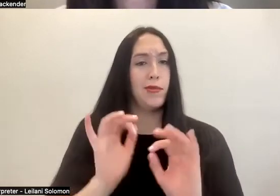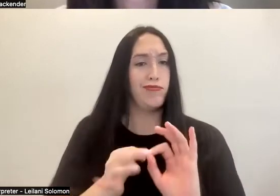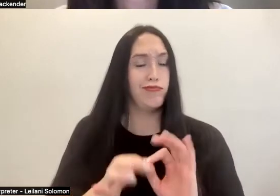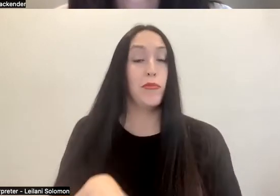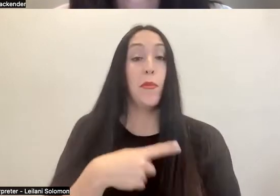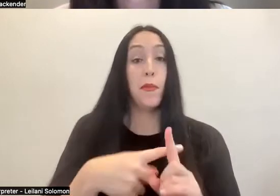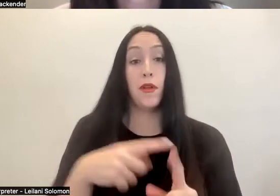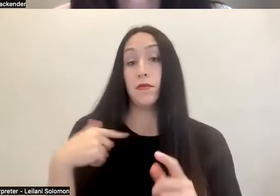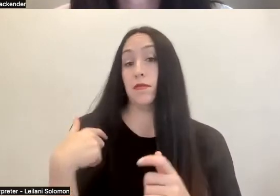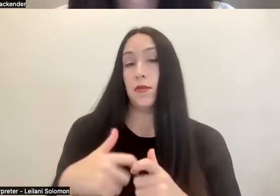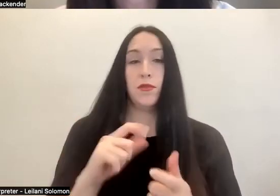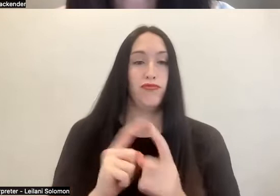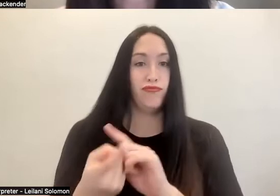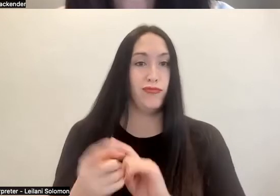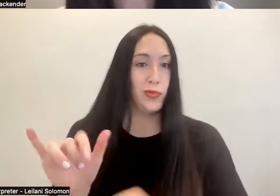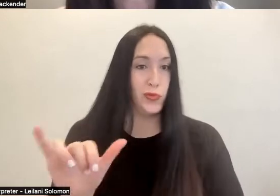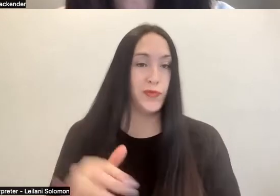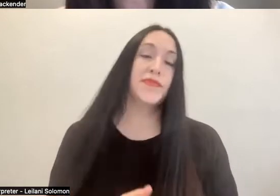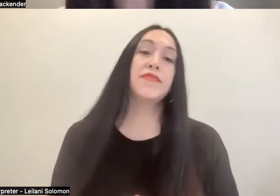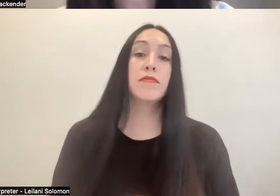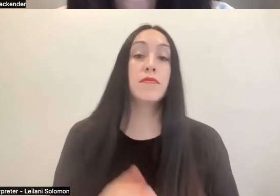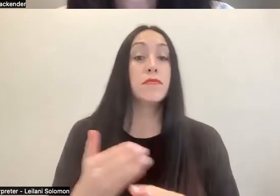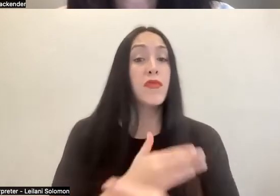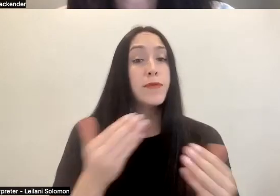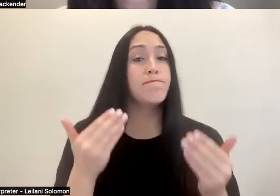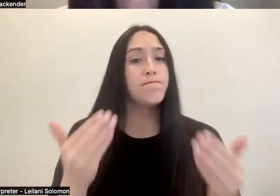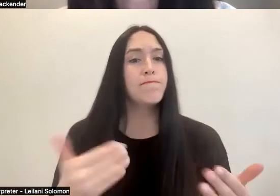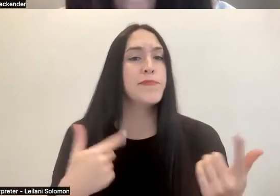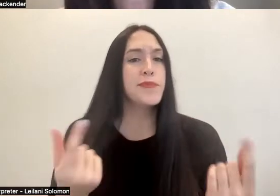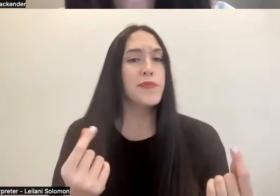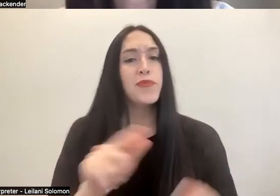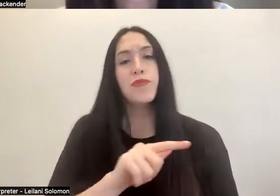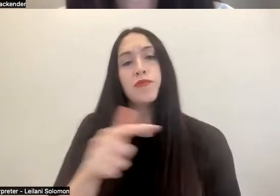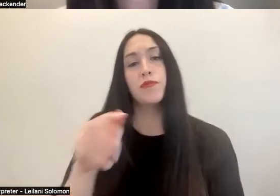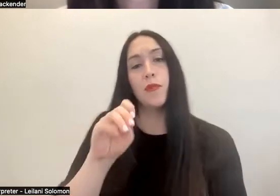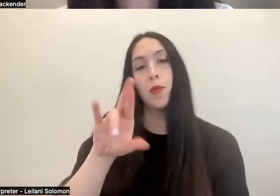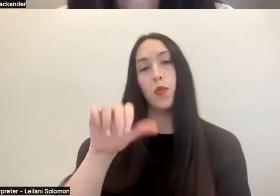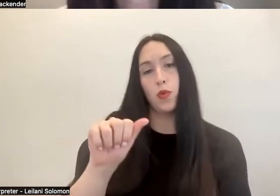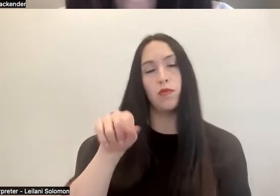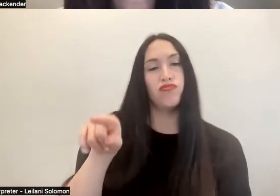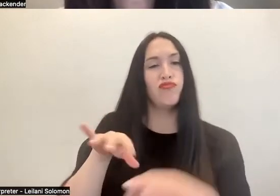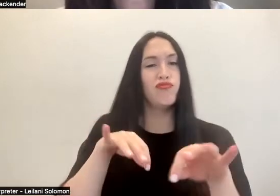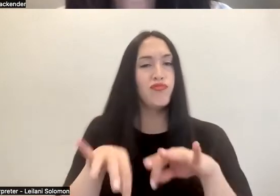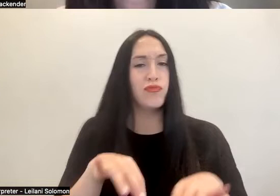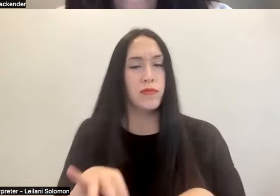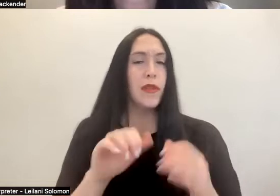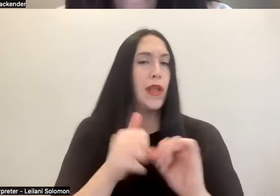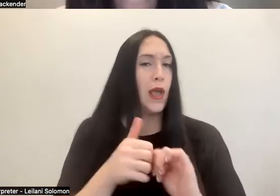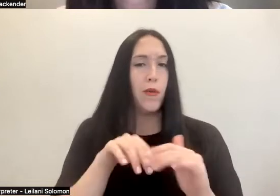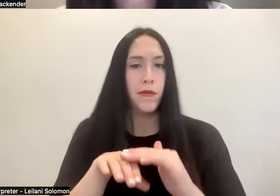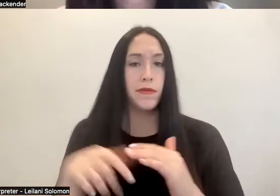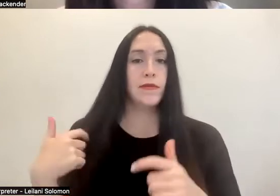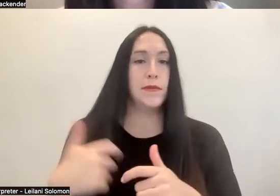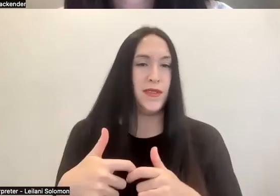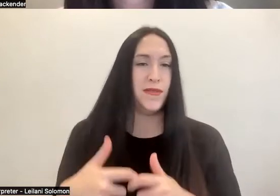Spanish language translation. Before we begin, I'm going to turn it over to Maria to give a brief overview on how to access the Spanish